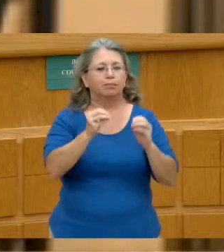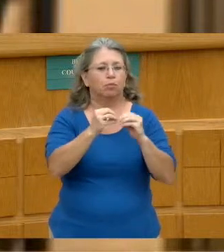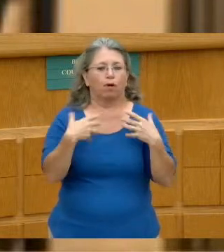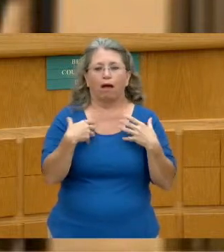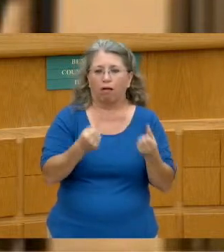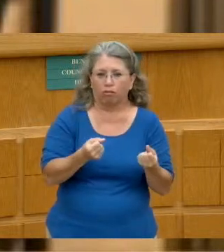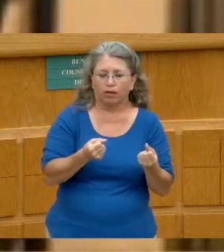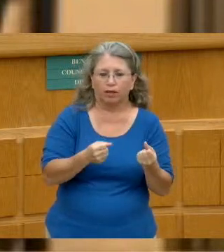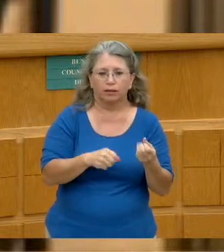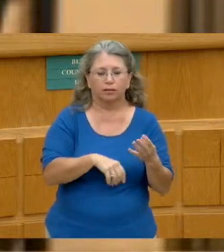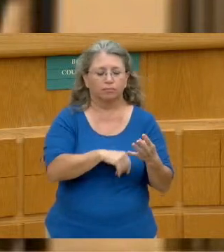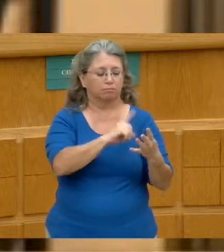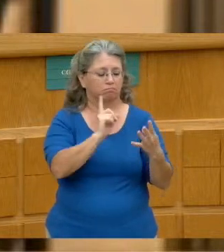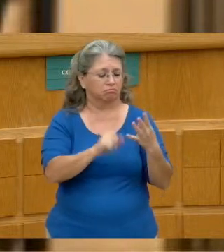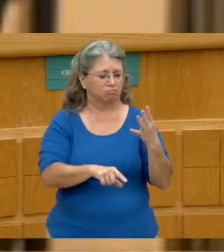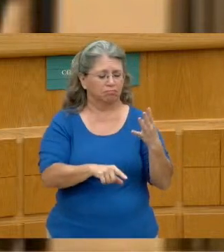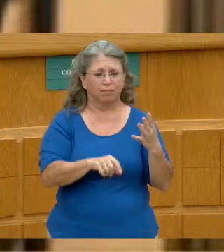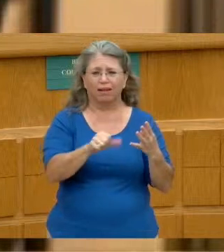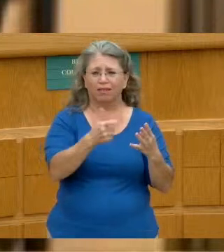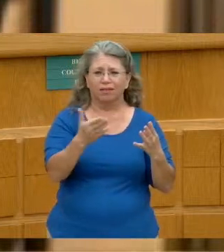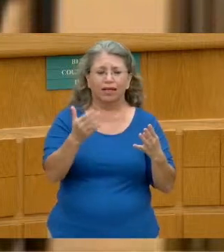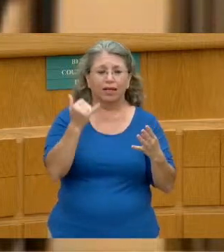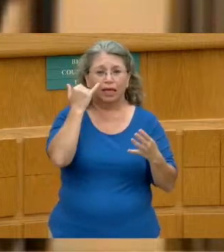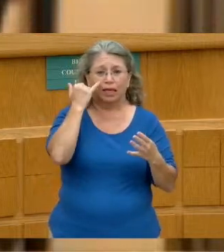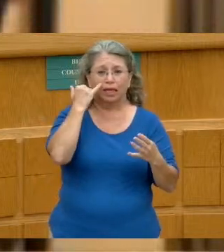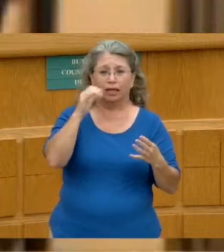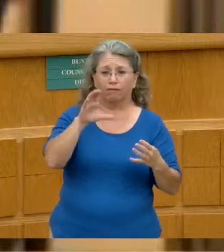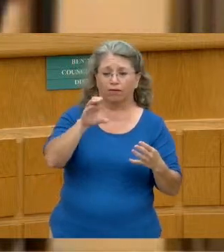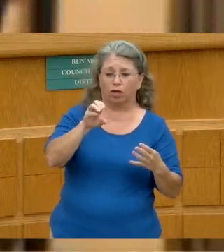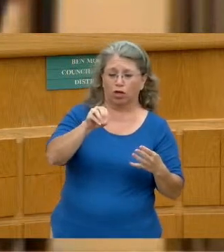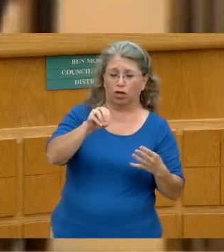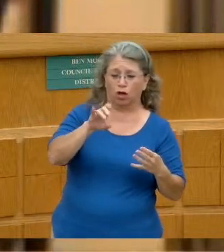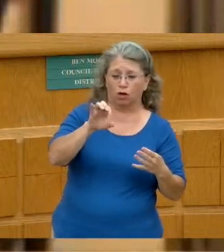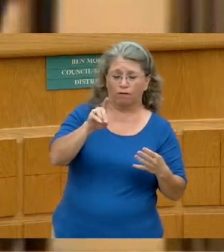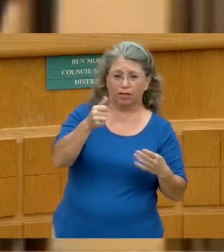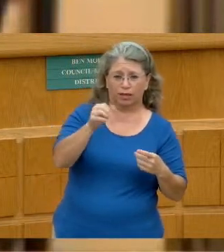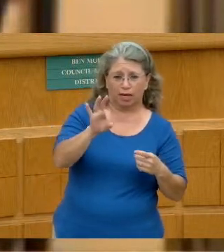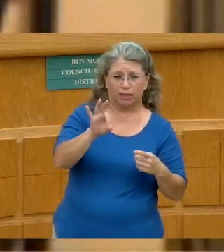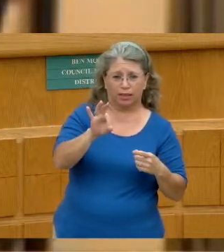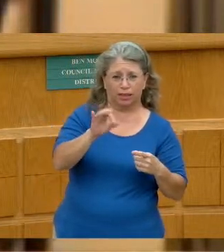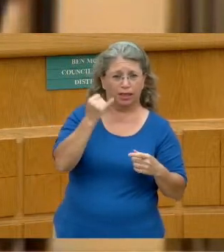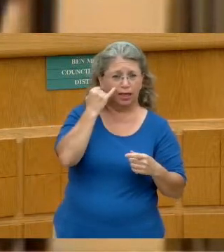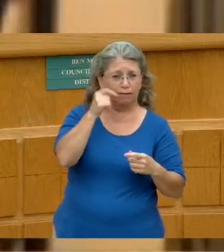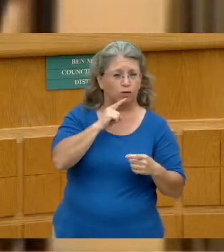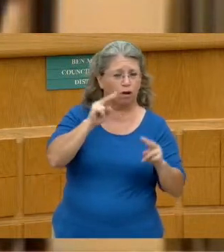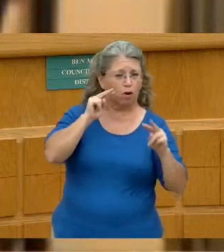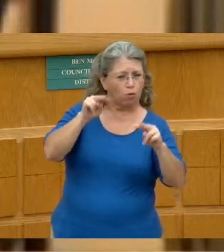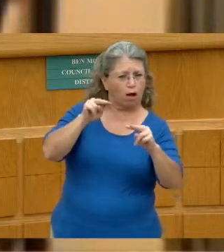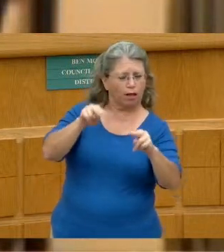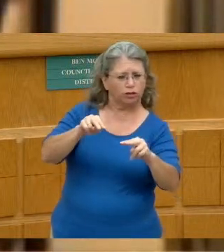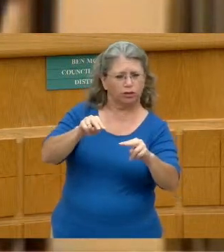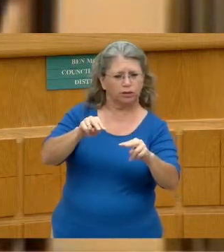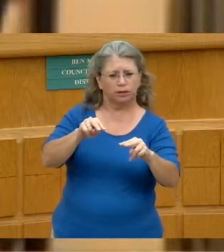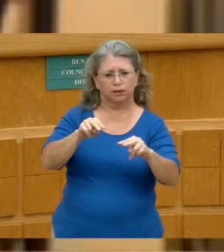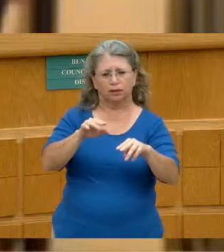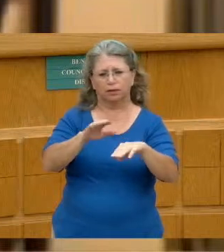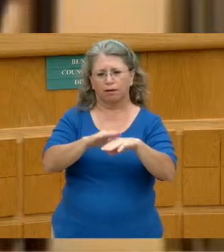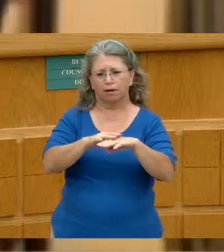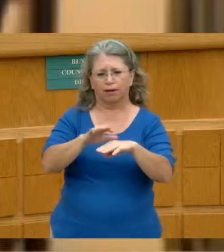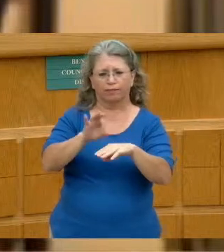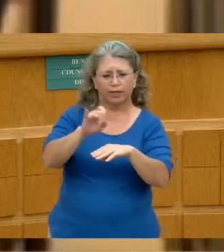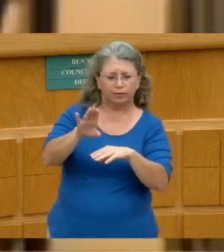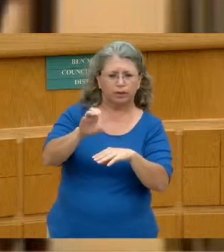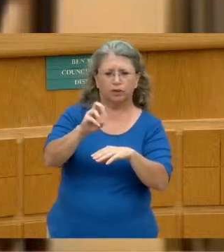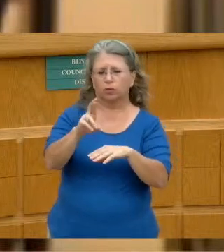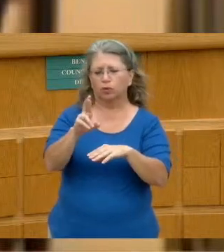is, if COVID-19, if watching it, if looking at it on Facebook or social media